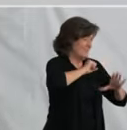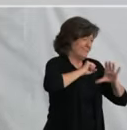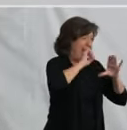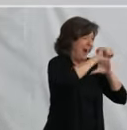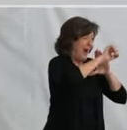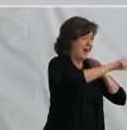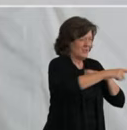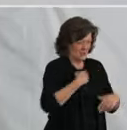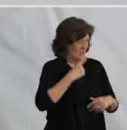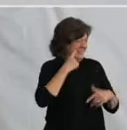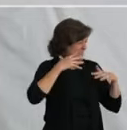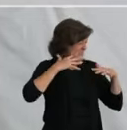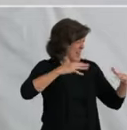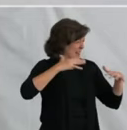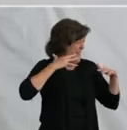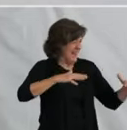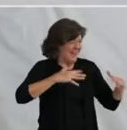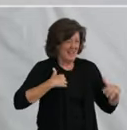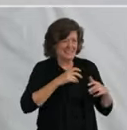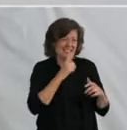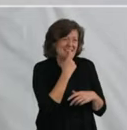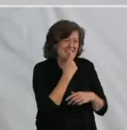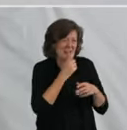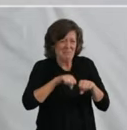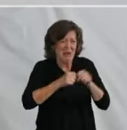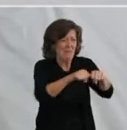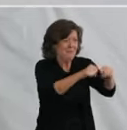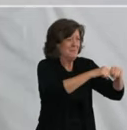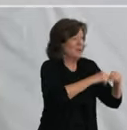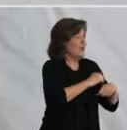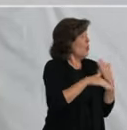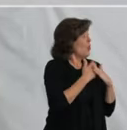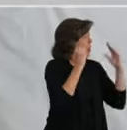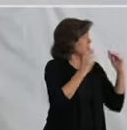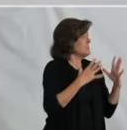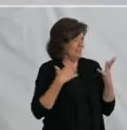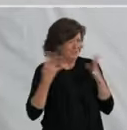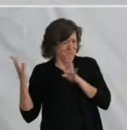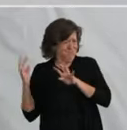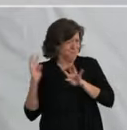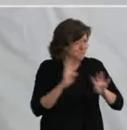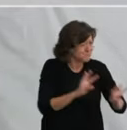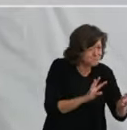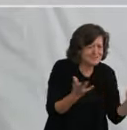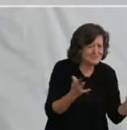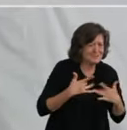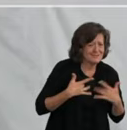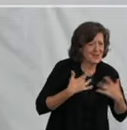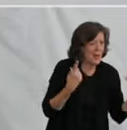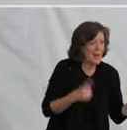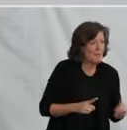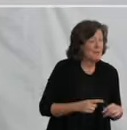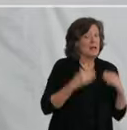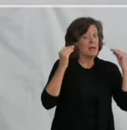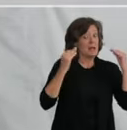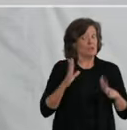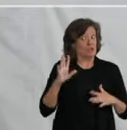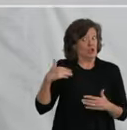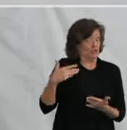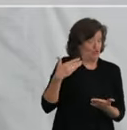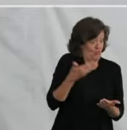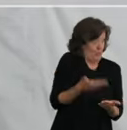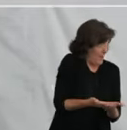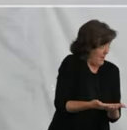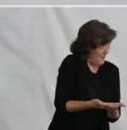of crashing glass, and all of the teachers started to run over to see what had happened. And just as the teachers arrived, Wally, who